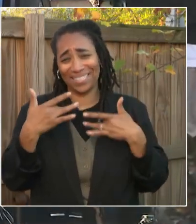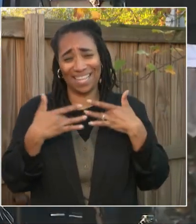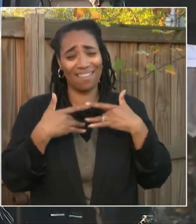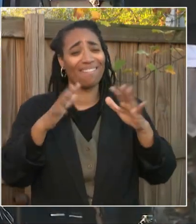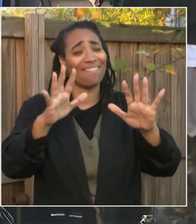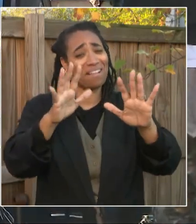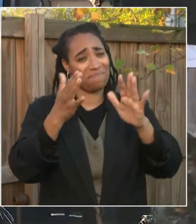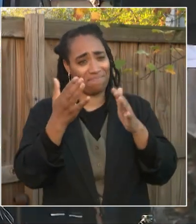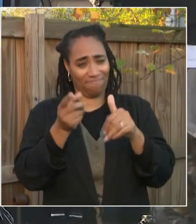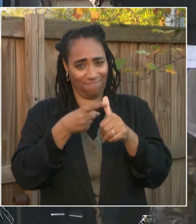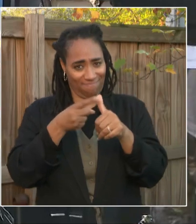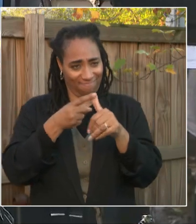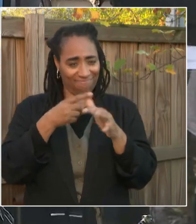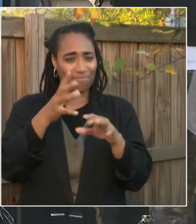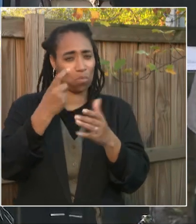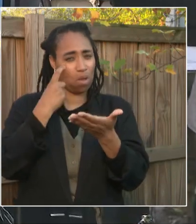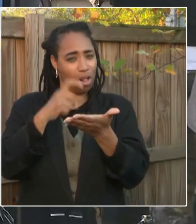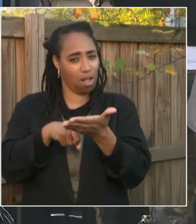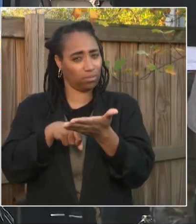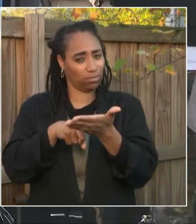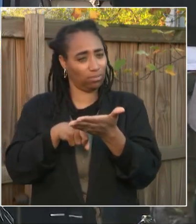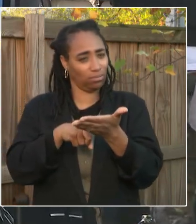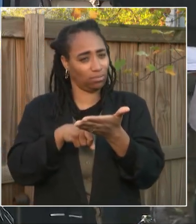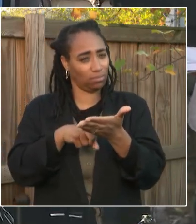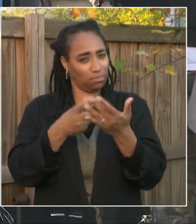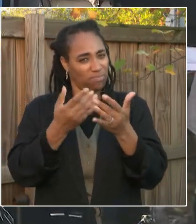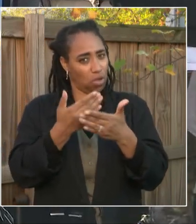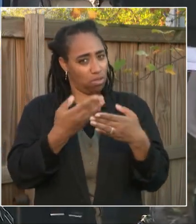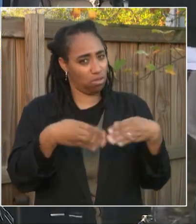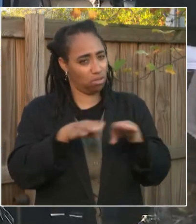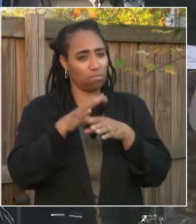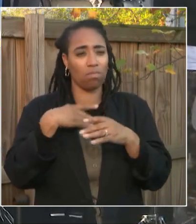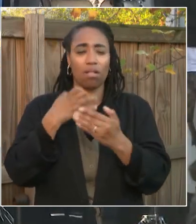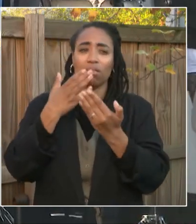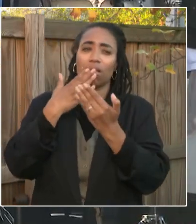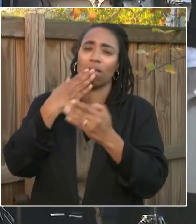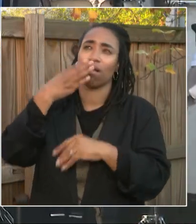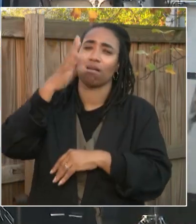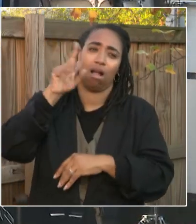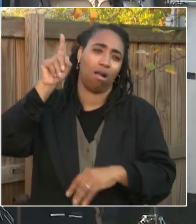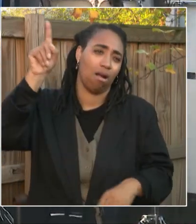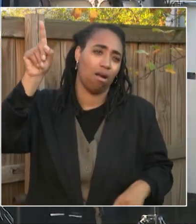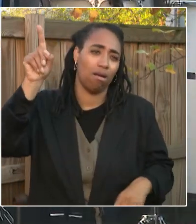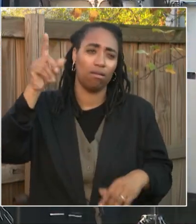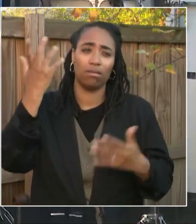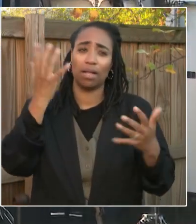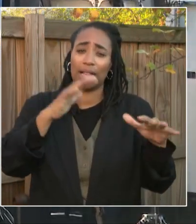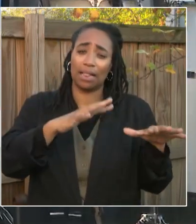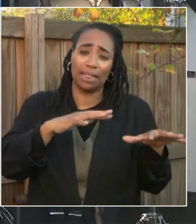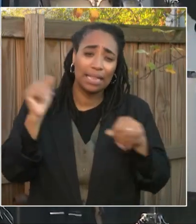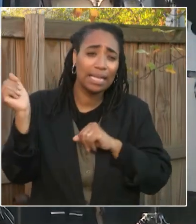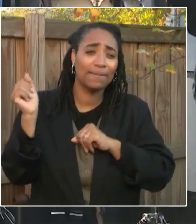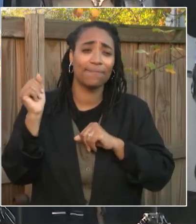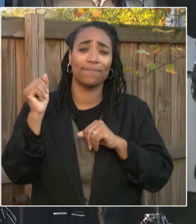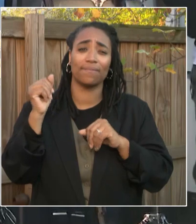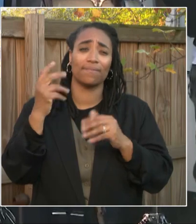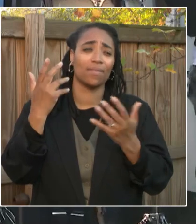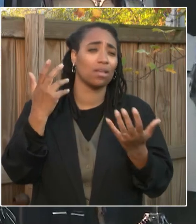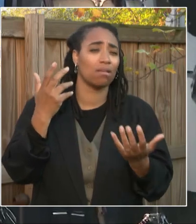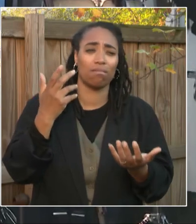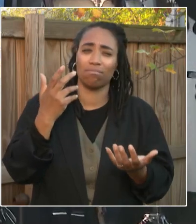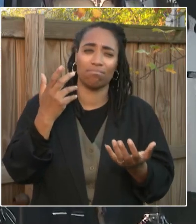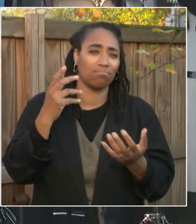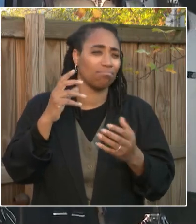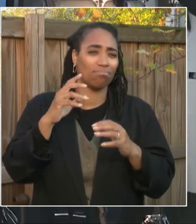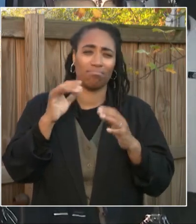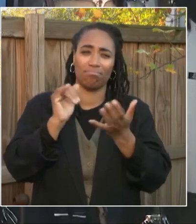sure that we acknowledge and we thank God. We cannot leave this place and not lift up the name of Marion Barry in this arena and in